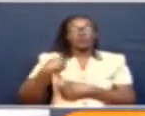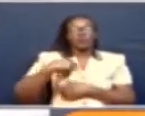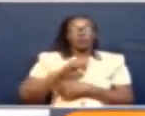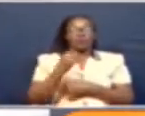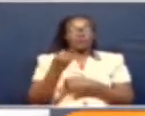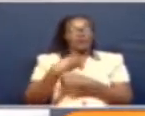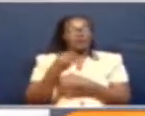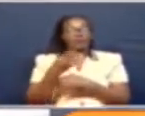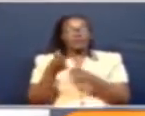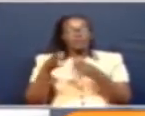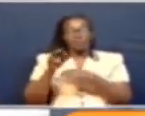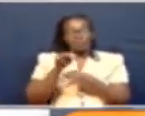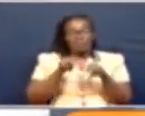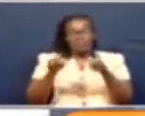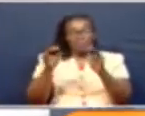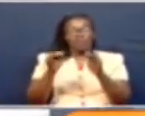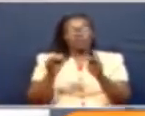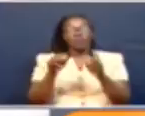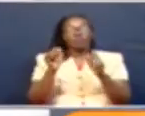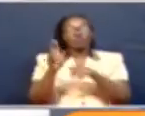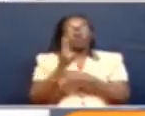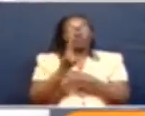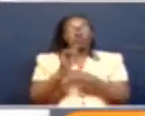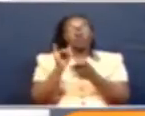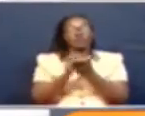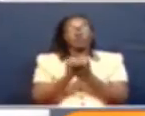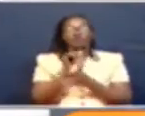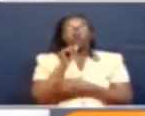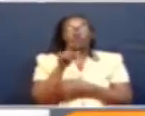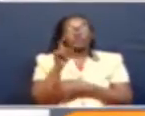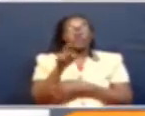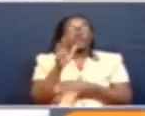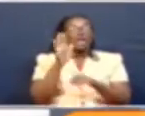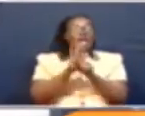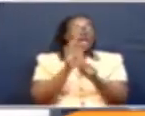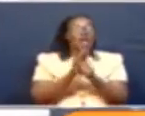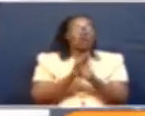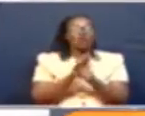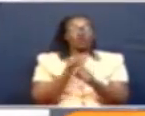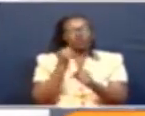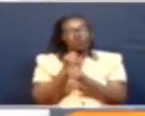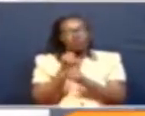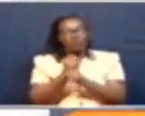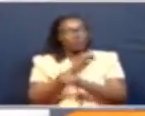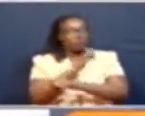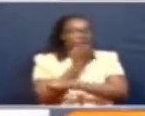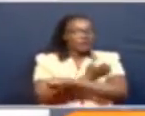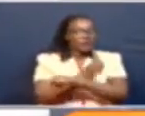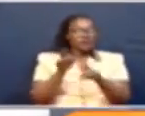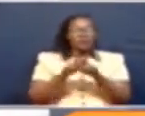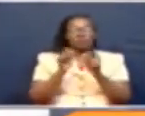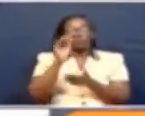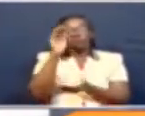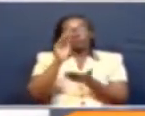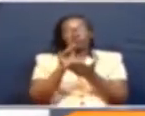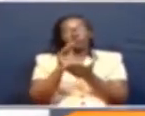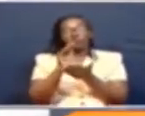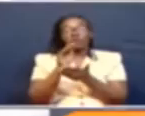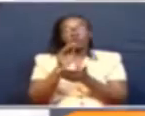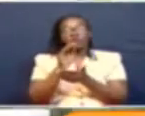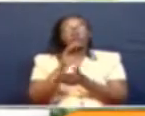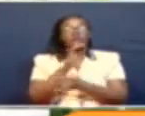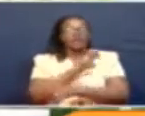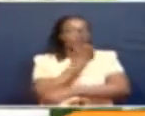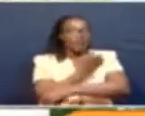that we can use that will not require a lot of effort to be put into place, and it can reduce the efforts to about